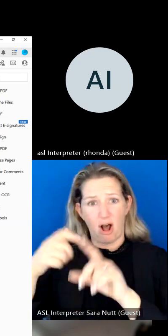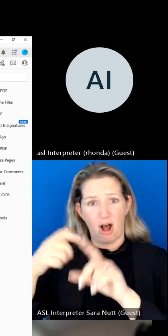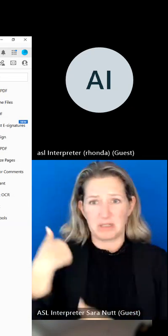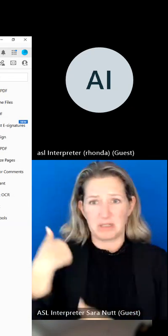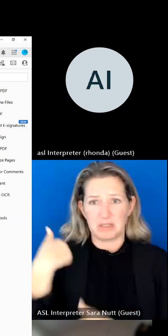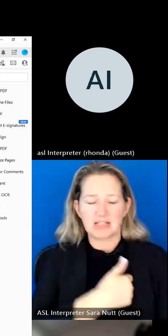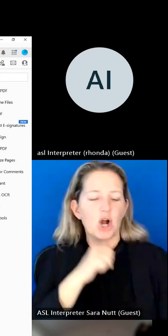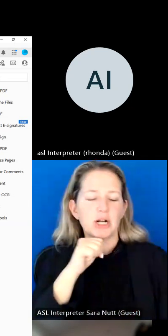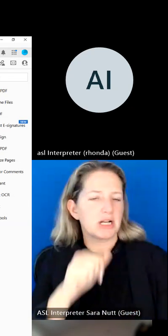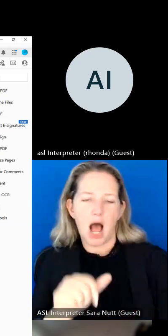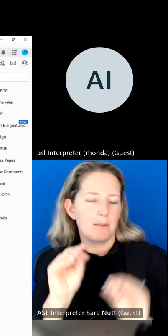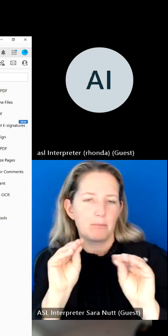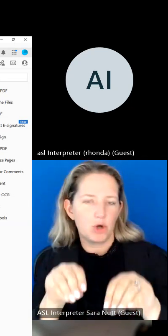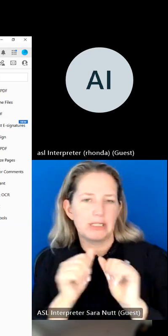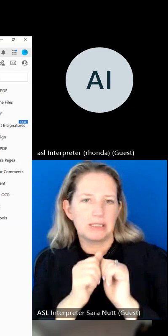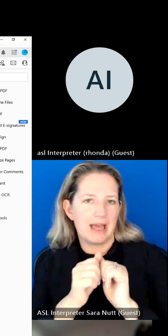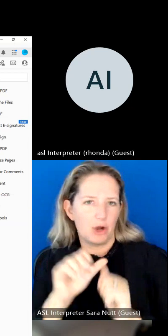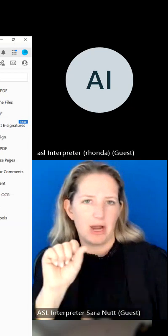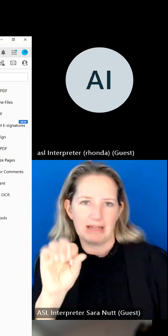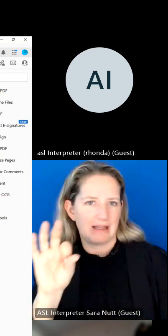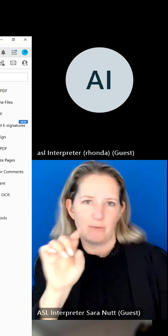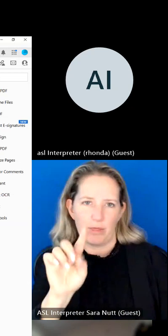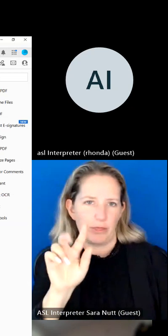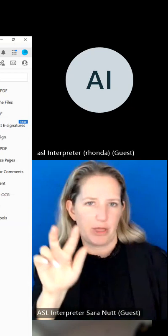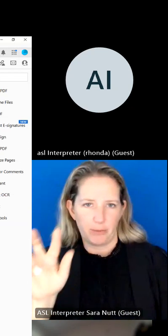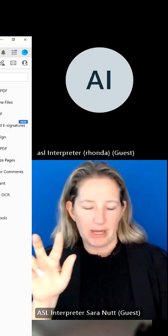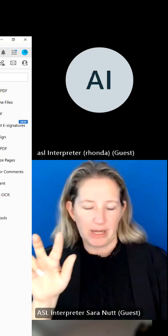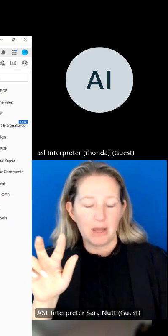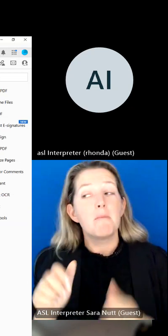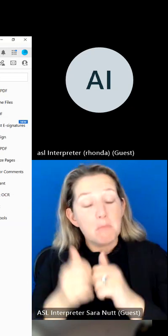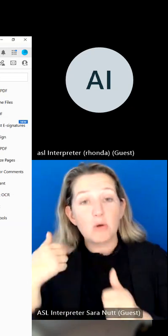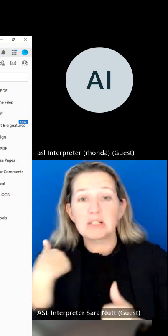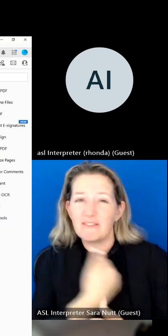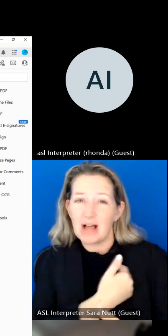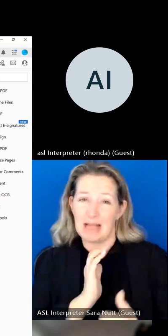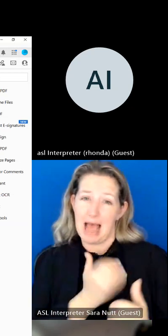of us are doing is trying to understand the data in an SF-133.